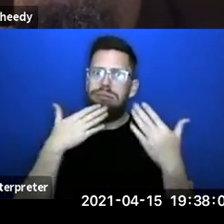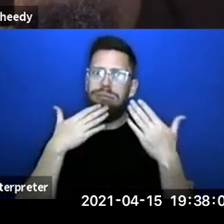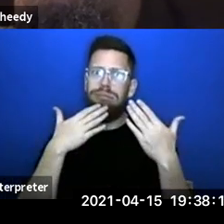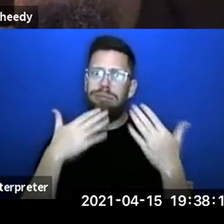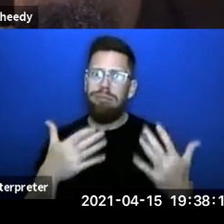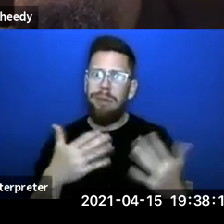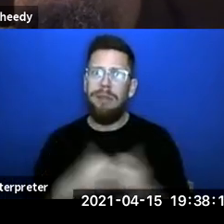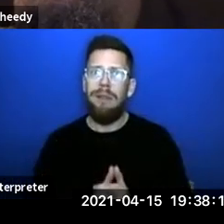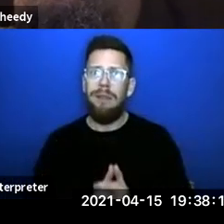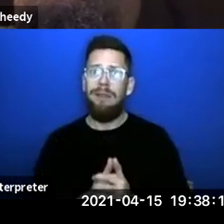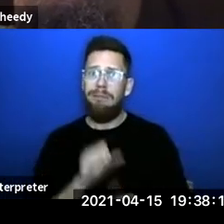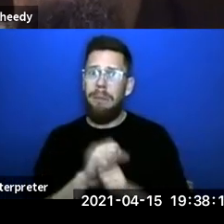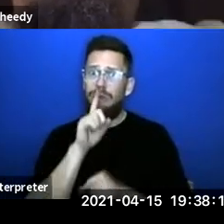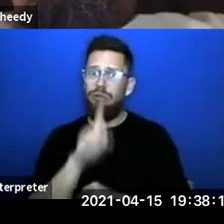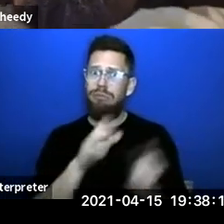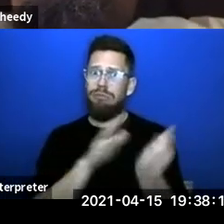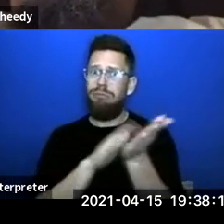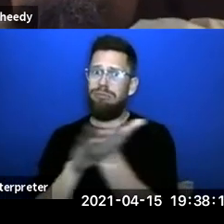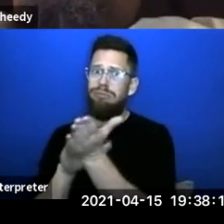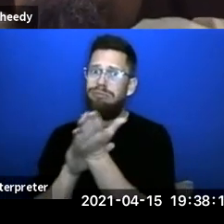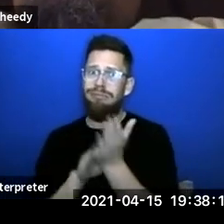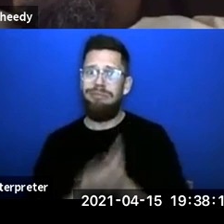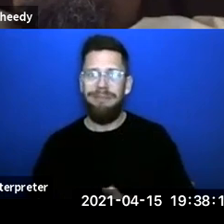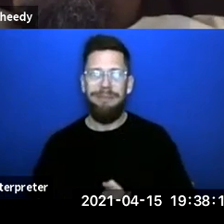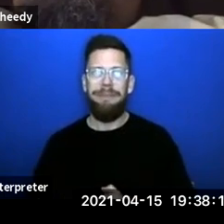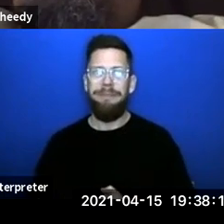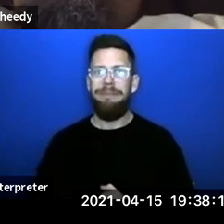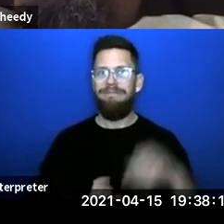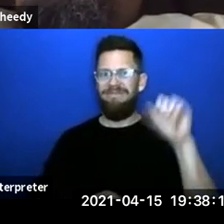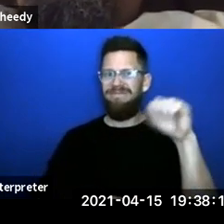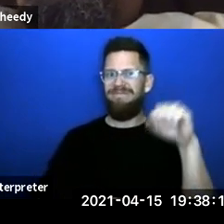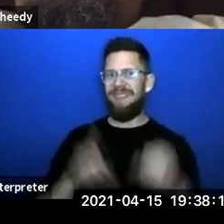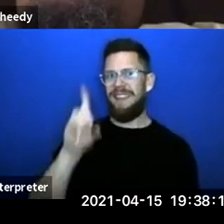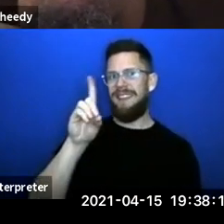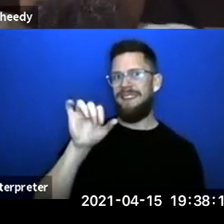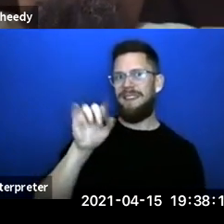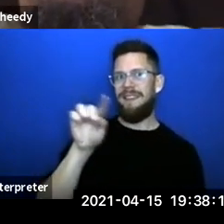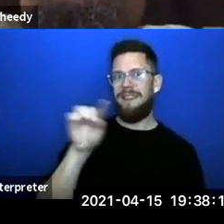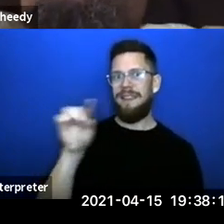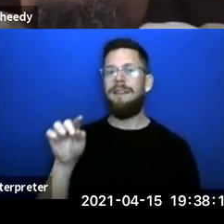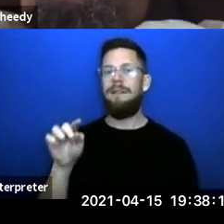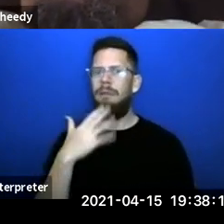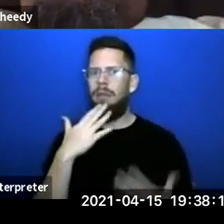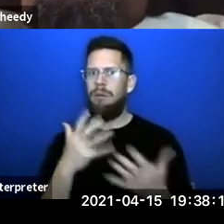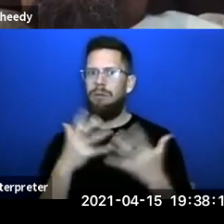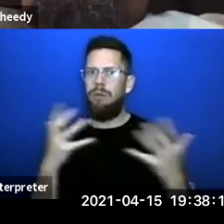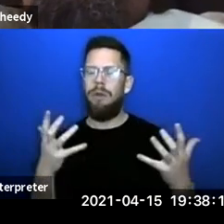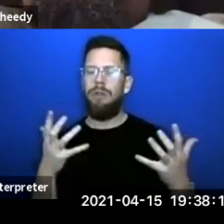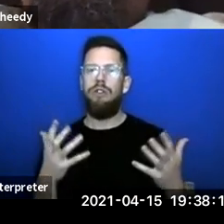make sure that I shout them out as well. Yes, thank you very much to them. And before we go into